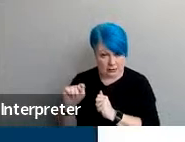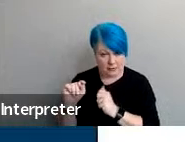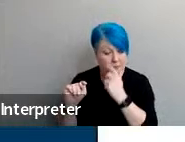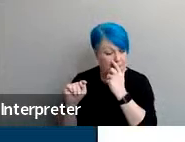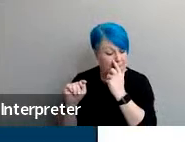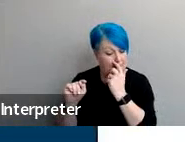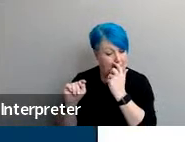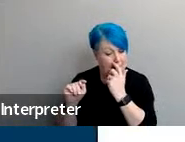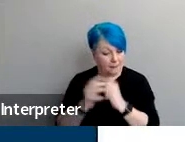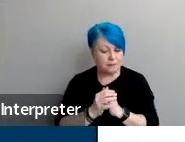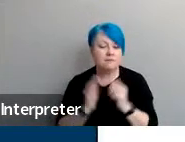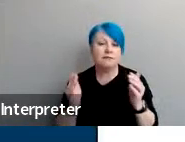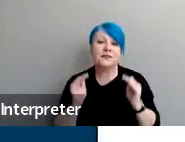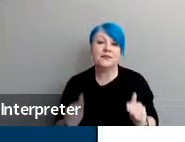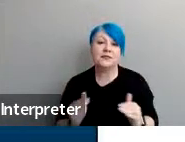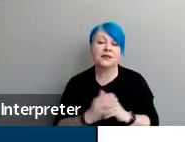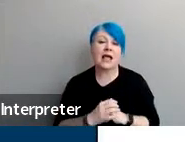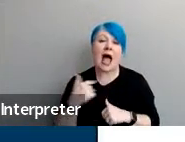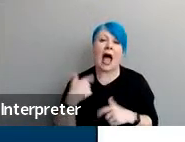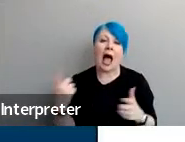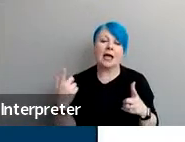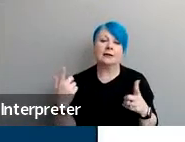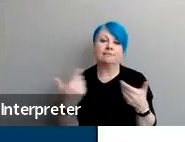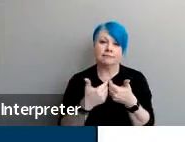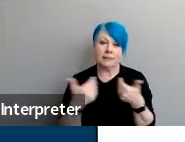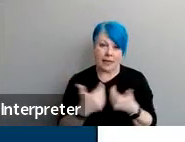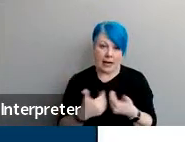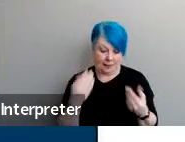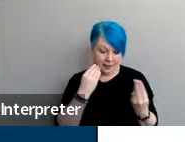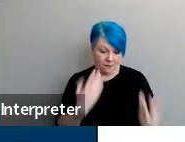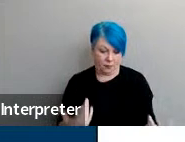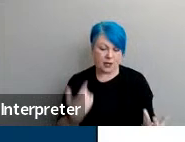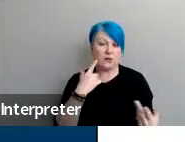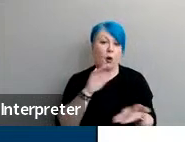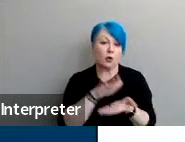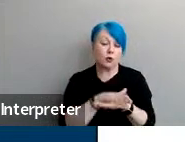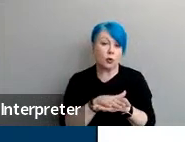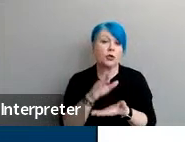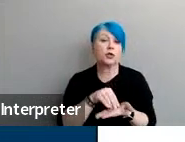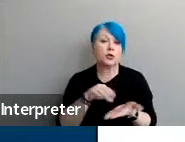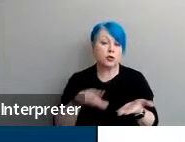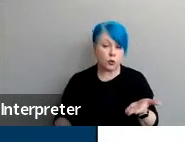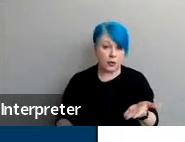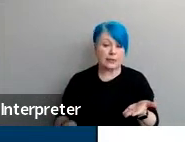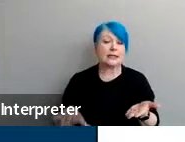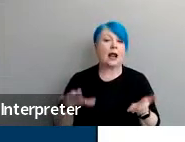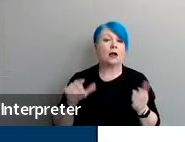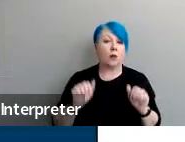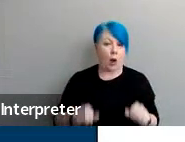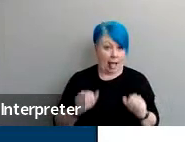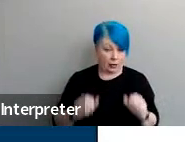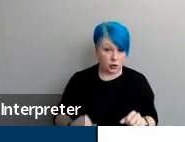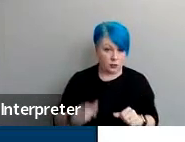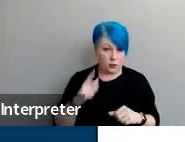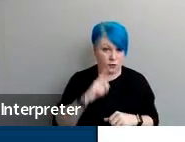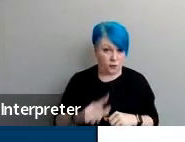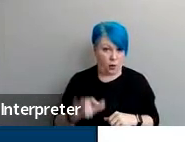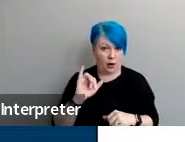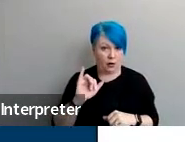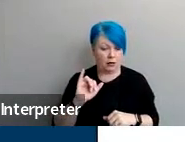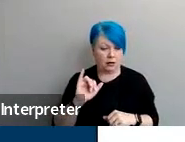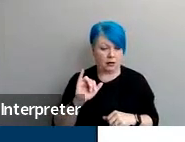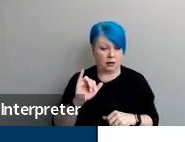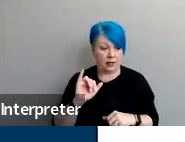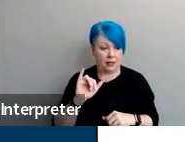slide. I broke down for schools, students that are eligible through the IEP process that was prior to